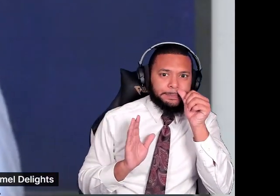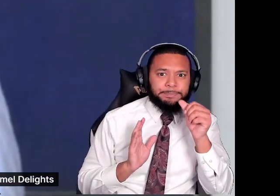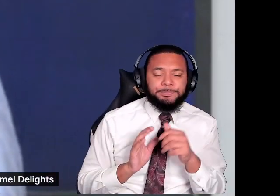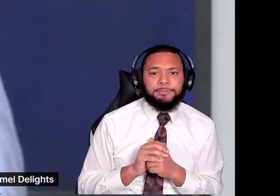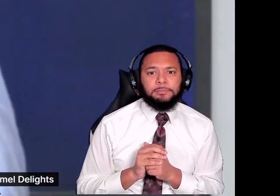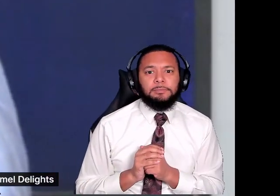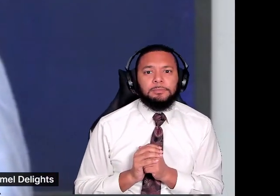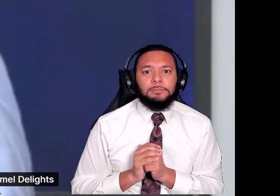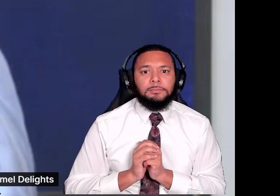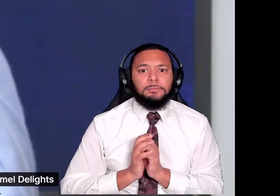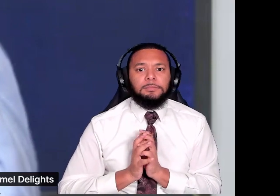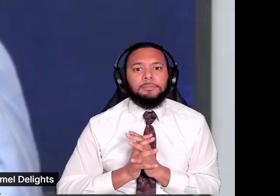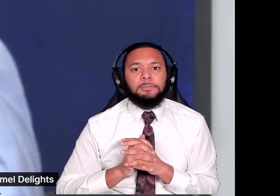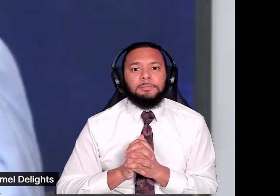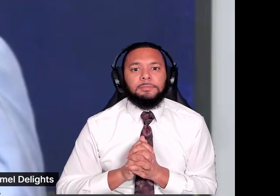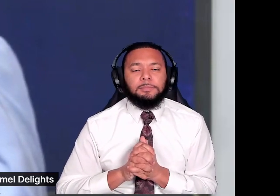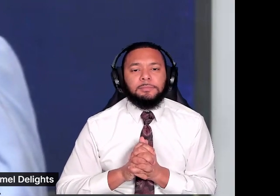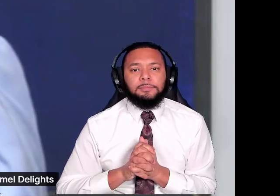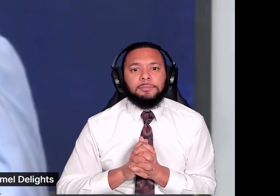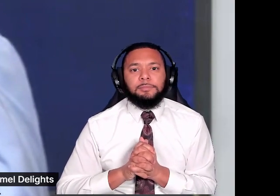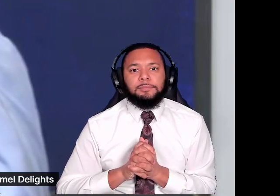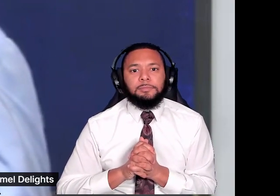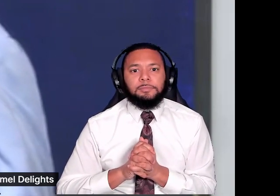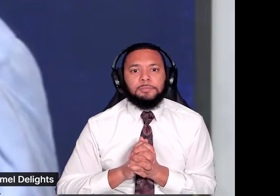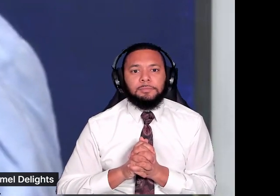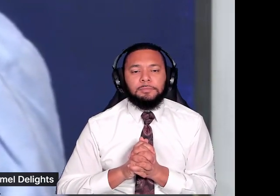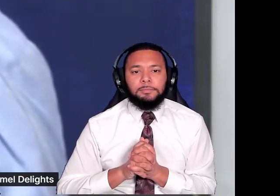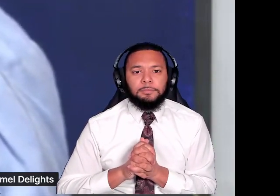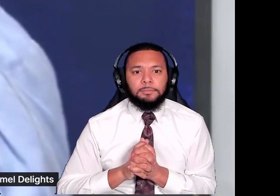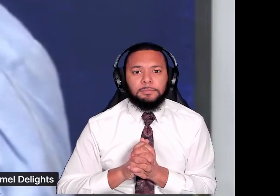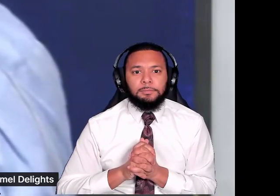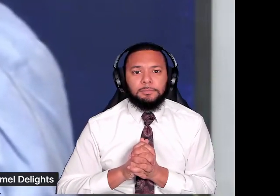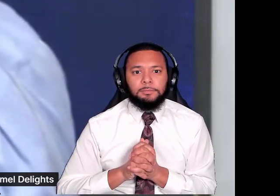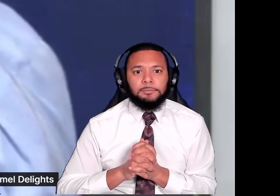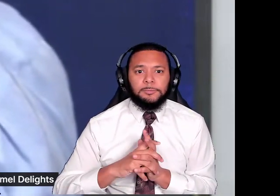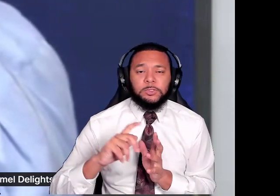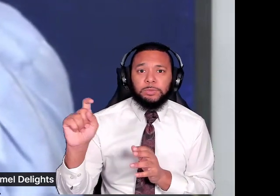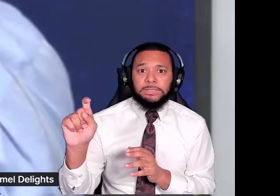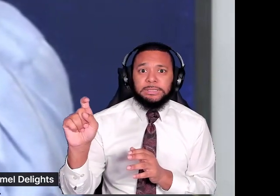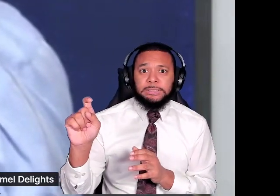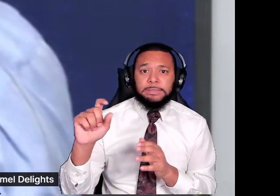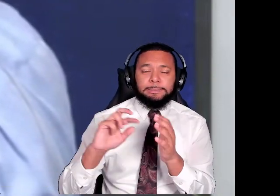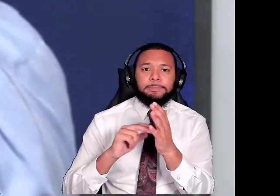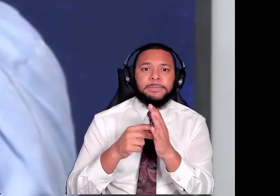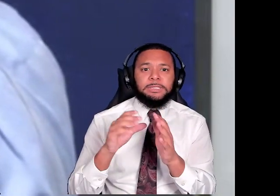X is Caramel Delights.